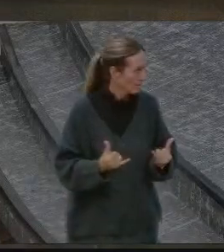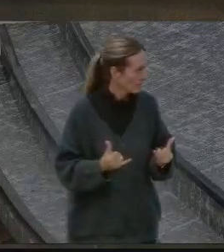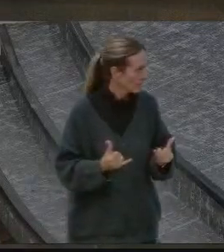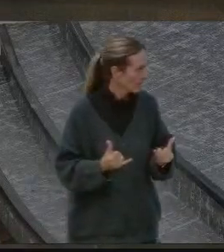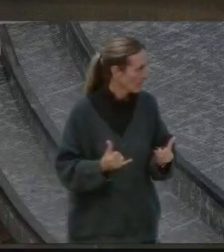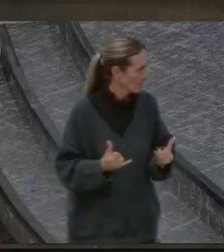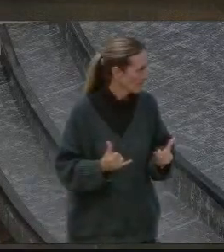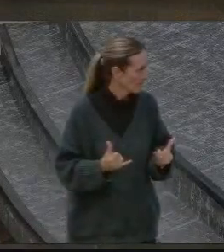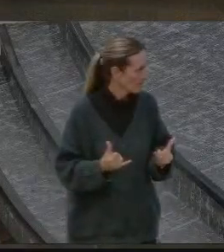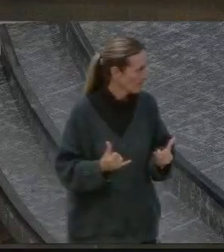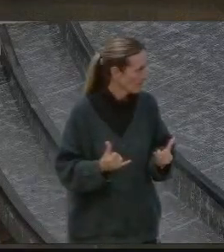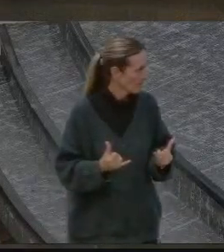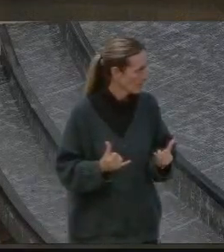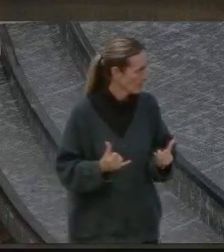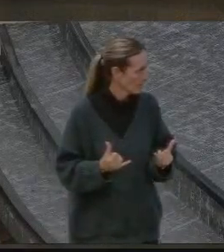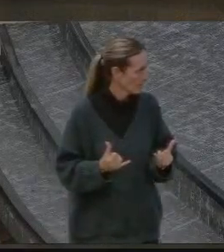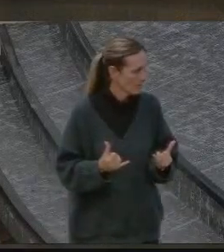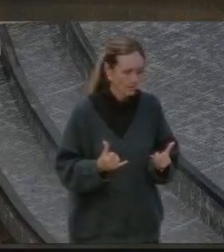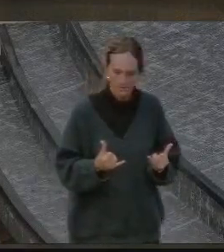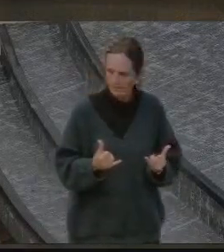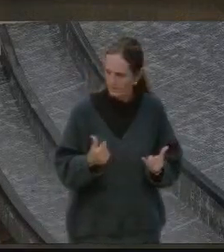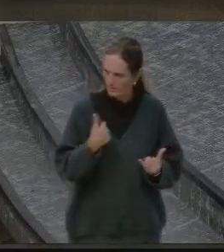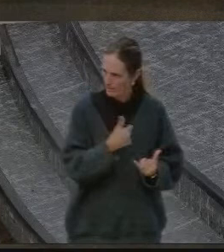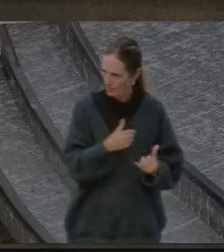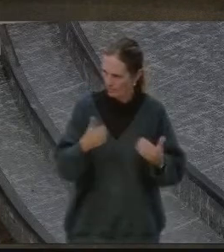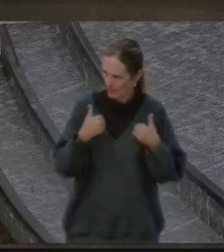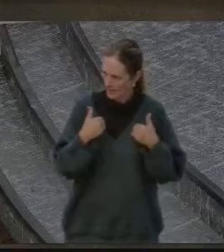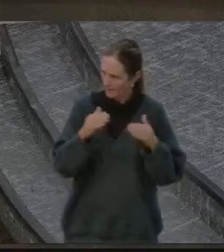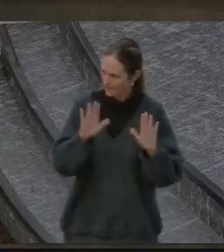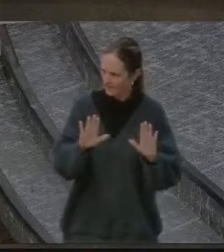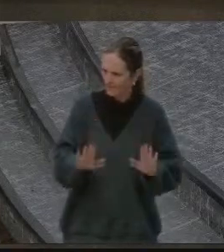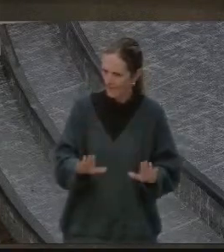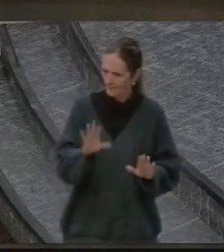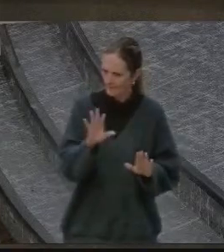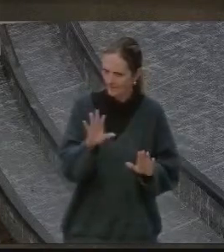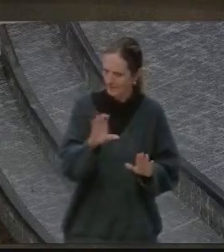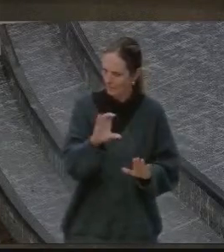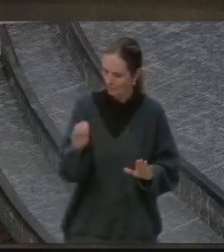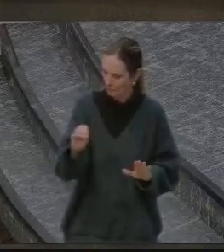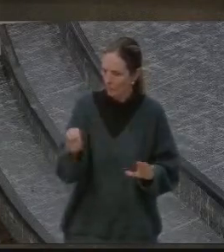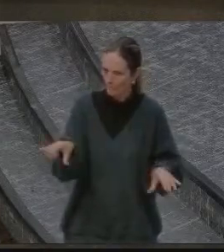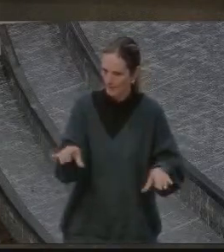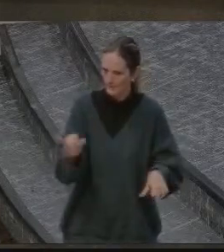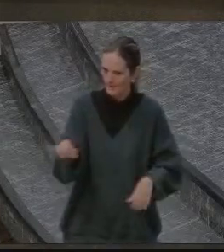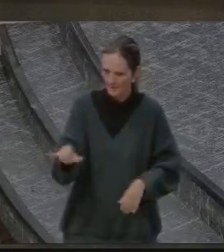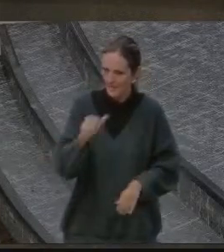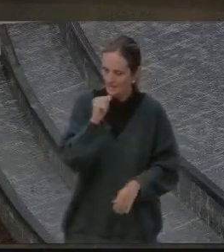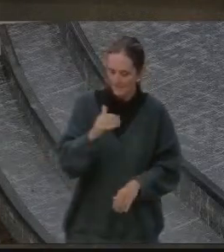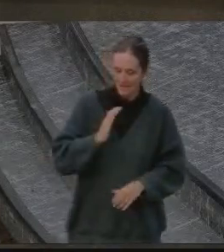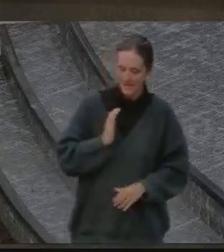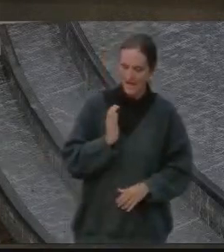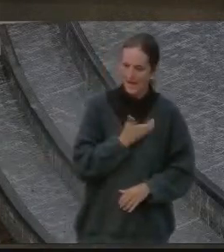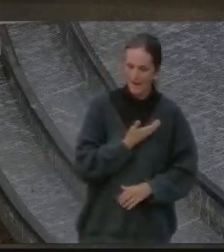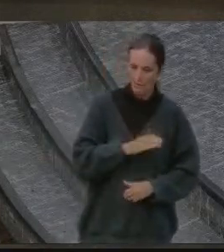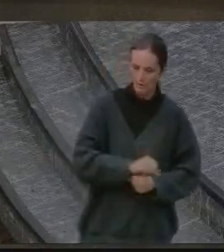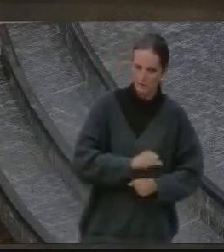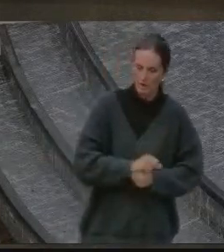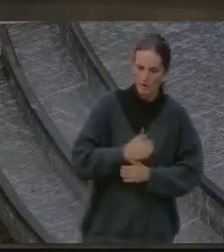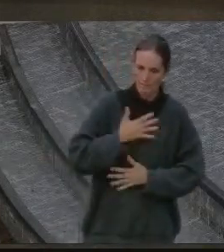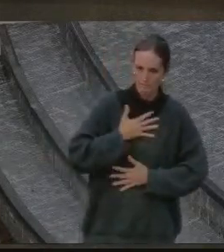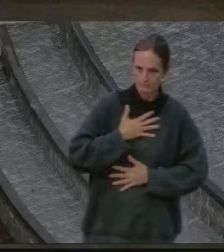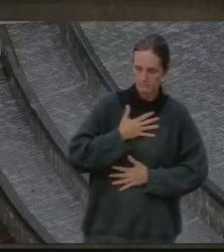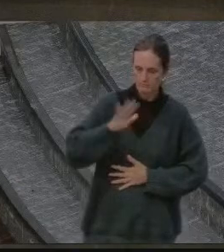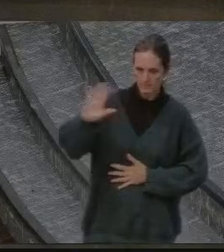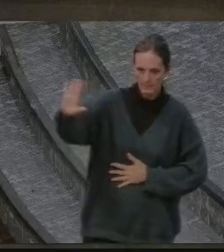an amazing firm that does that, but just my understanding of what our role is statutorily as a board,